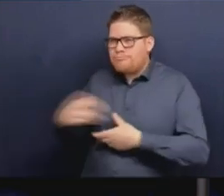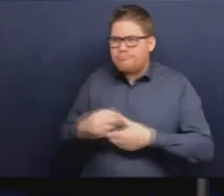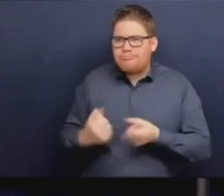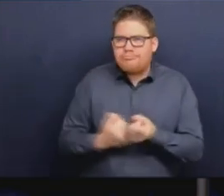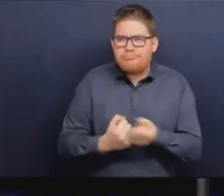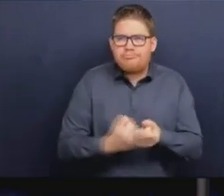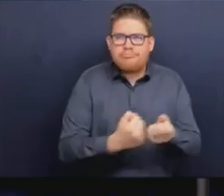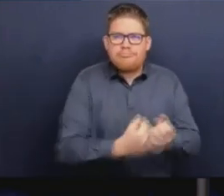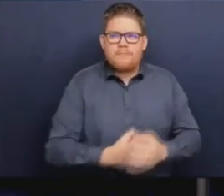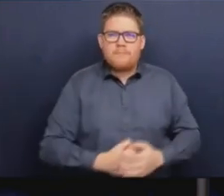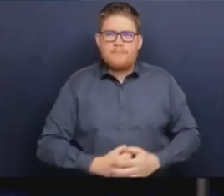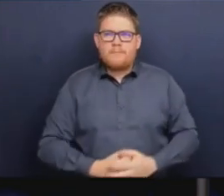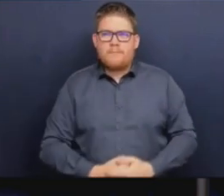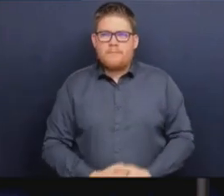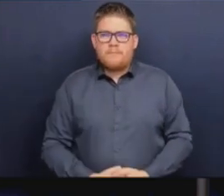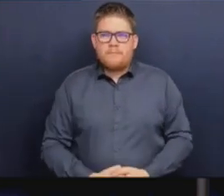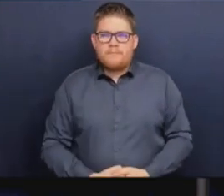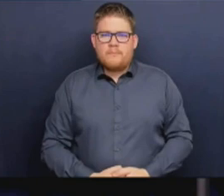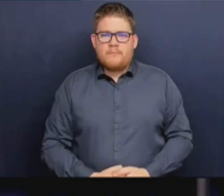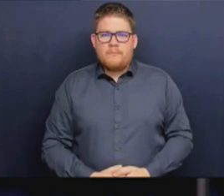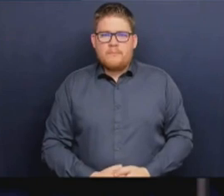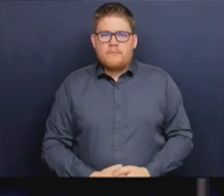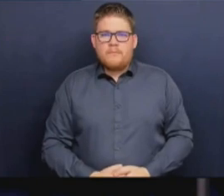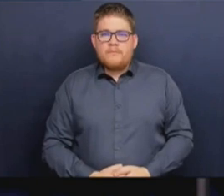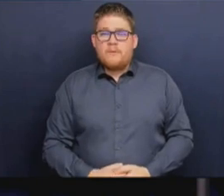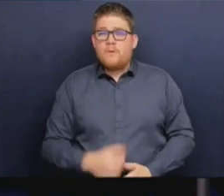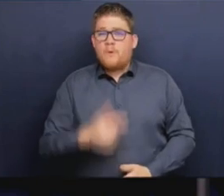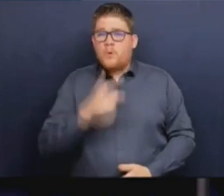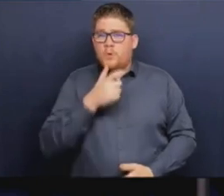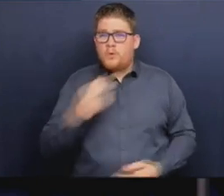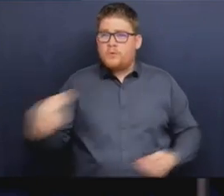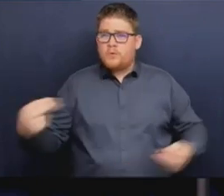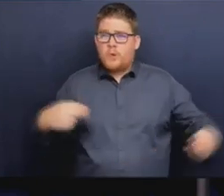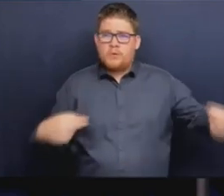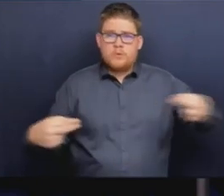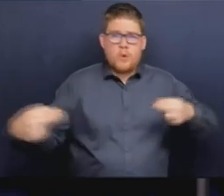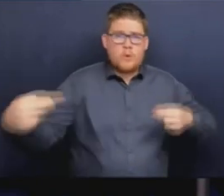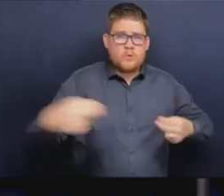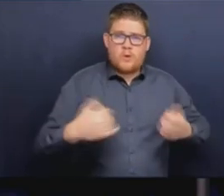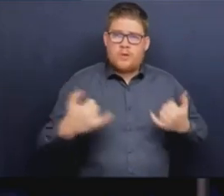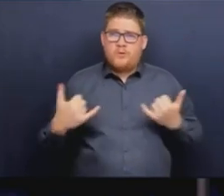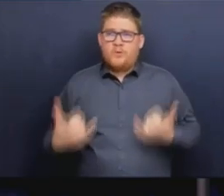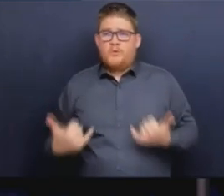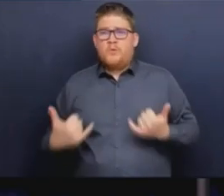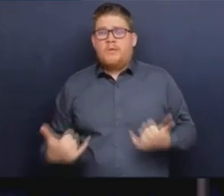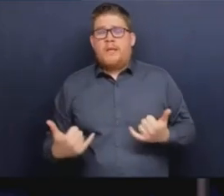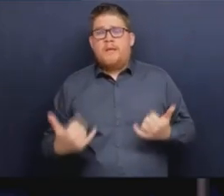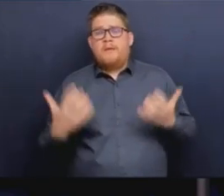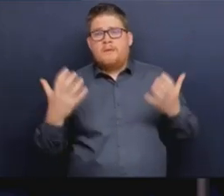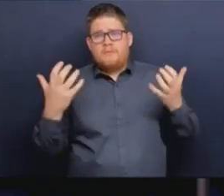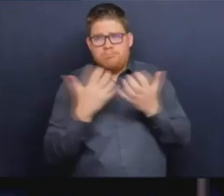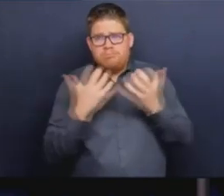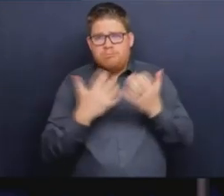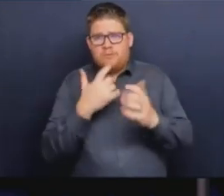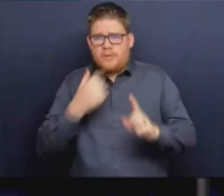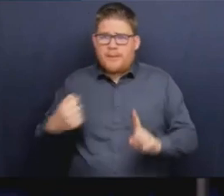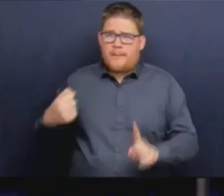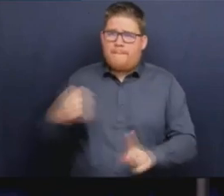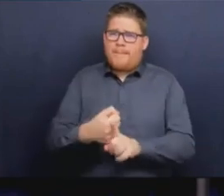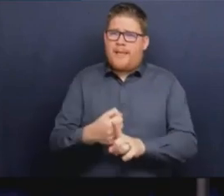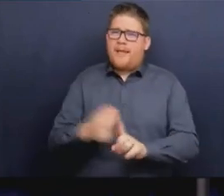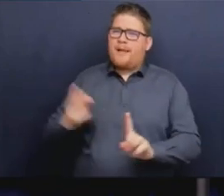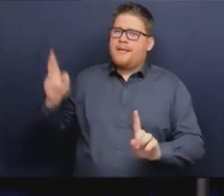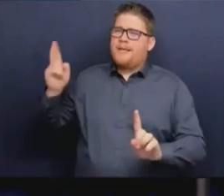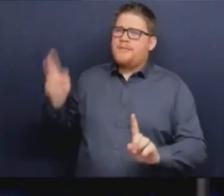Thank you to all of you for joining us today. This is a historic moment, as I said, but I really appreciate you all coming here. Thank you so